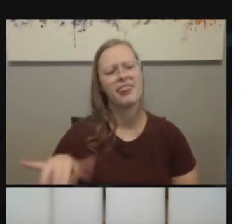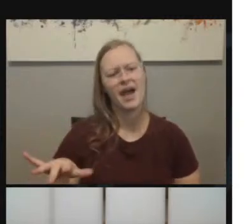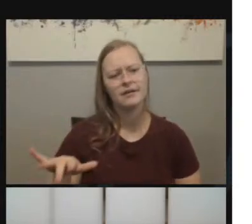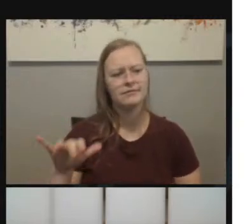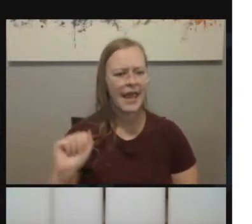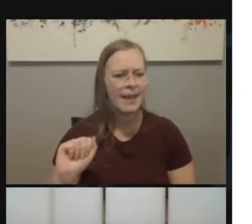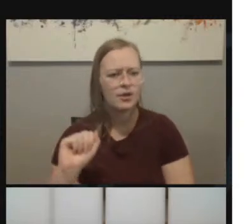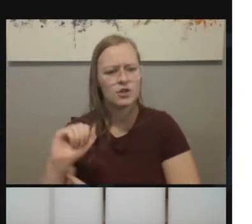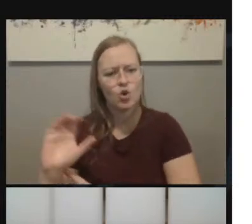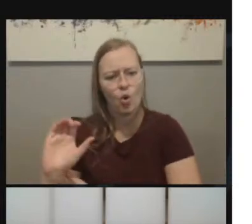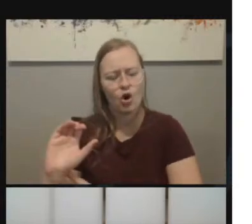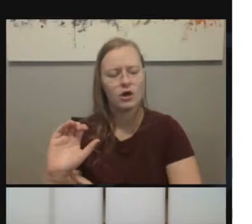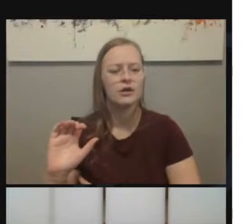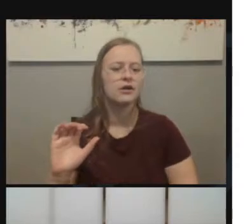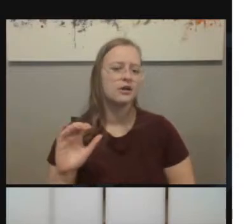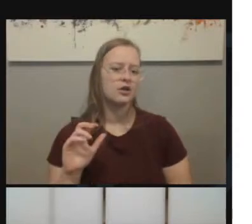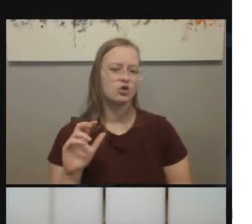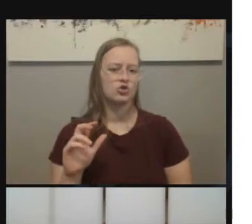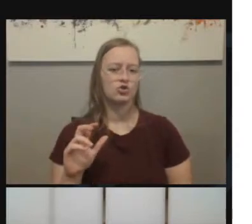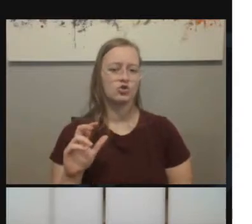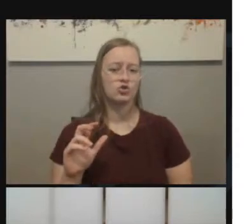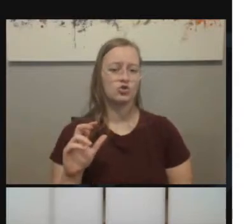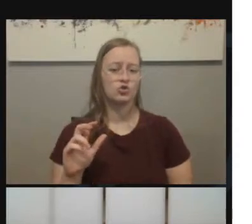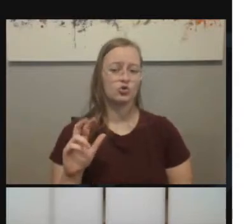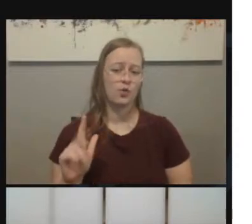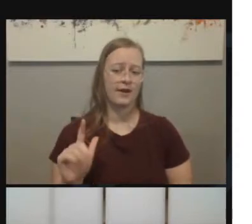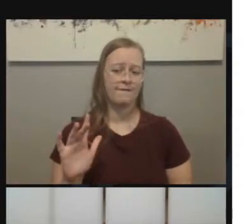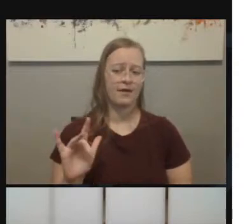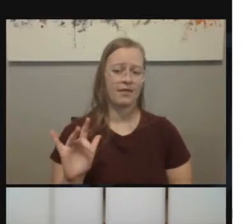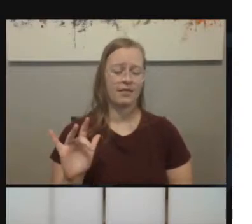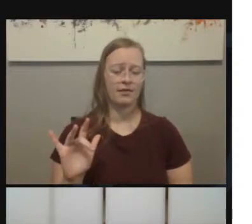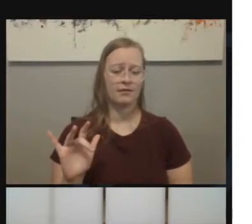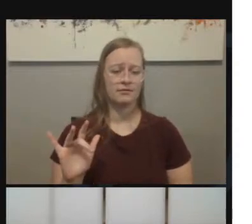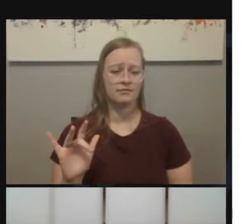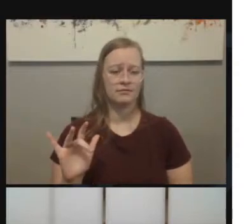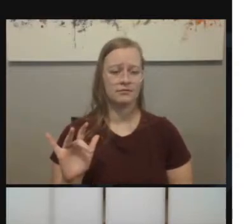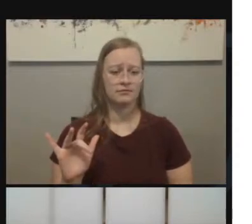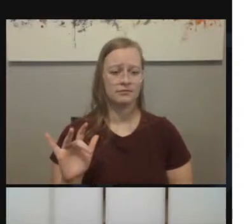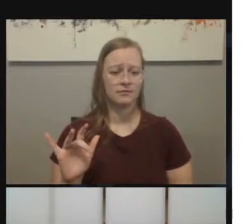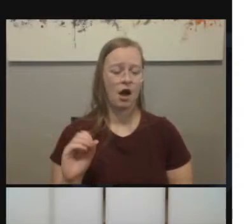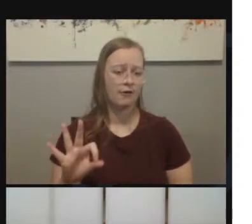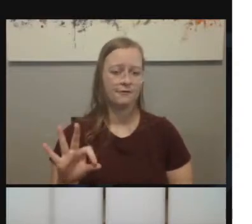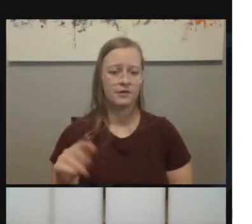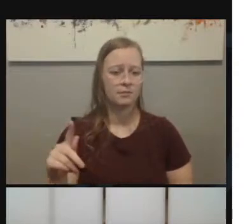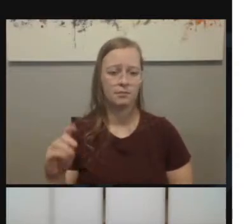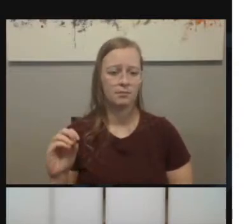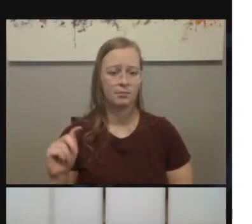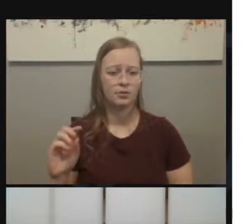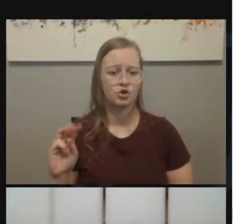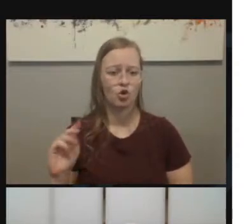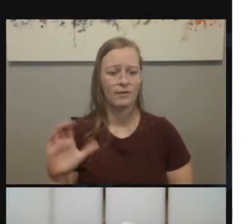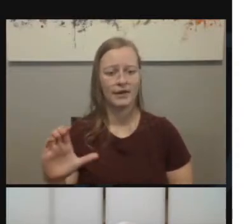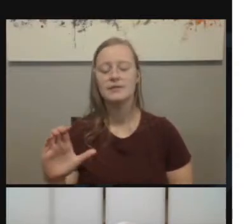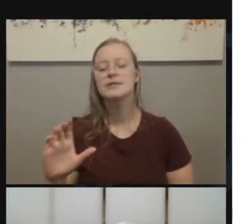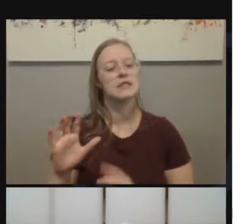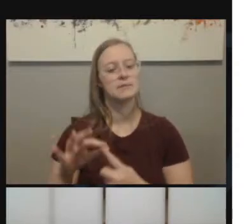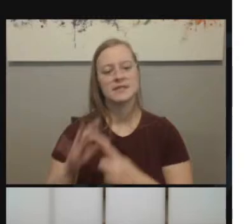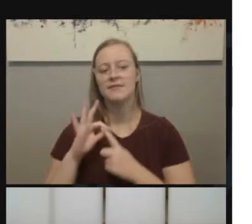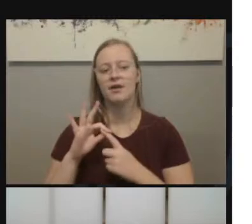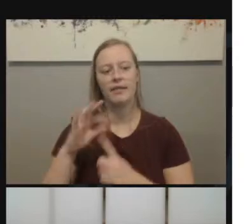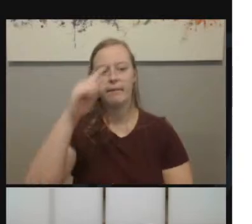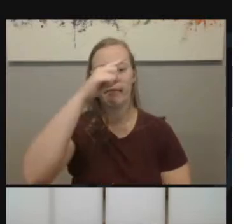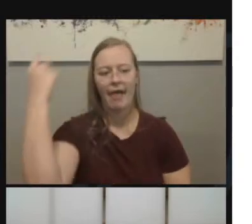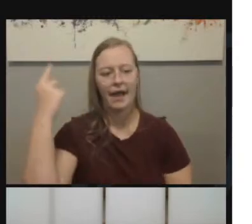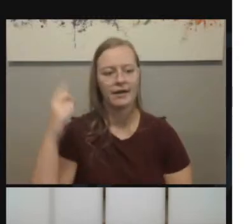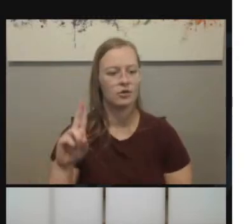25th Army Corps of the Army of the Potomac. That was an exclusively Black unit. And in